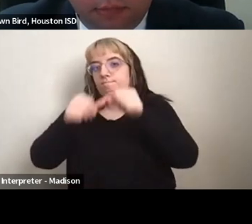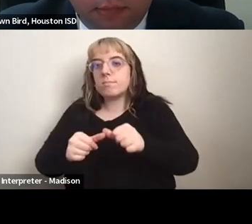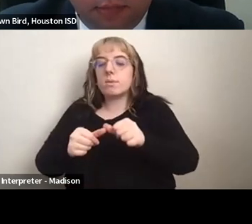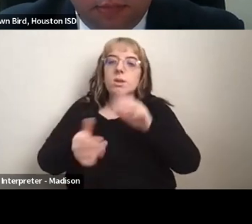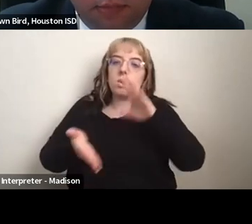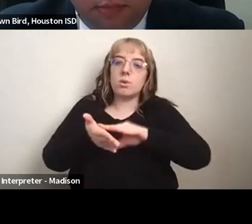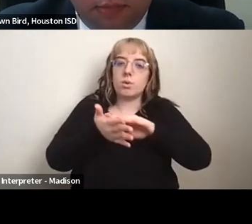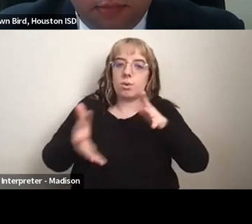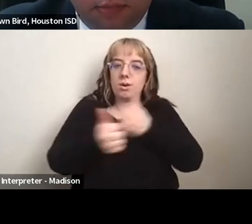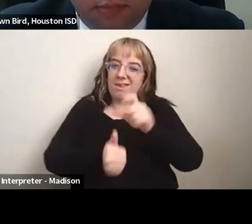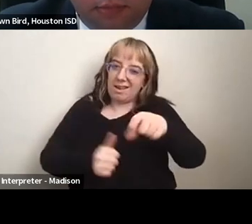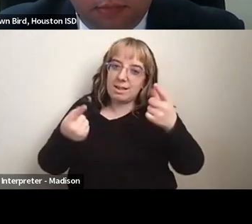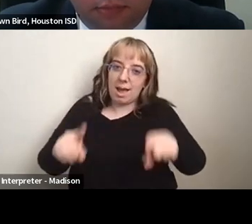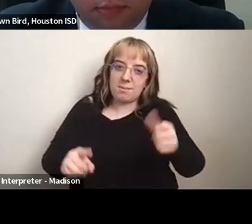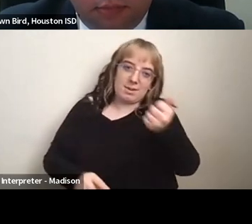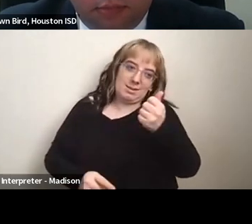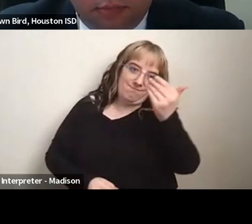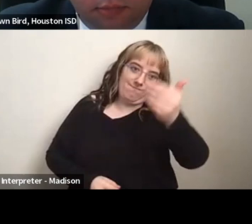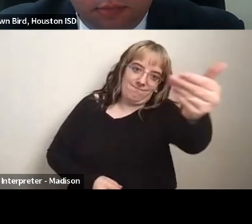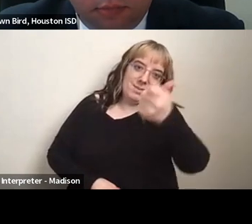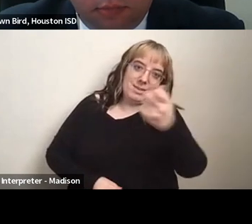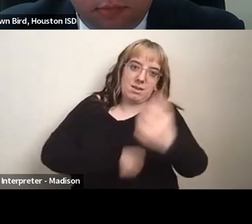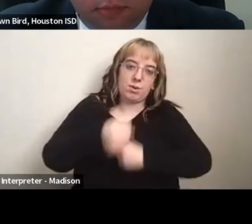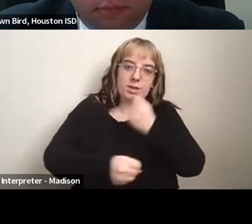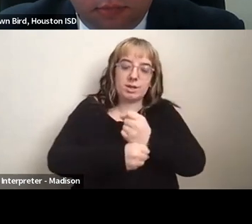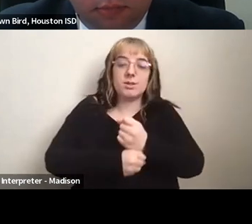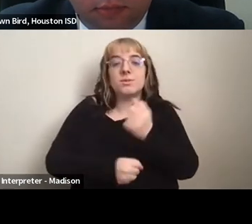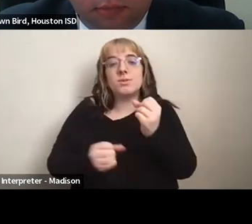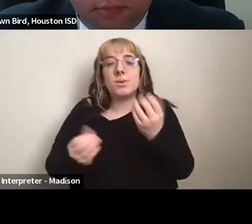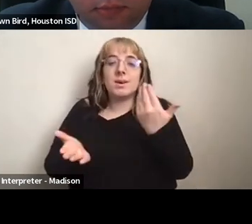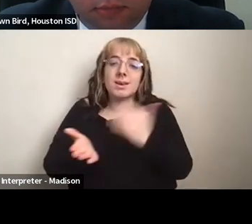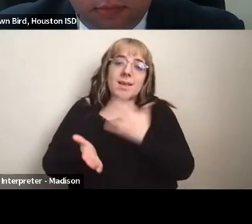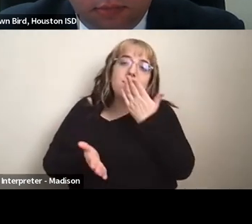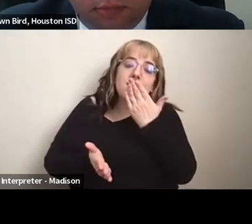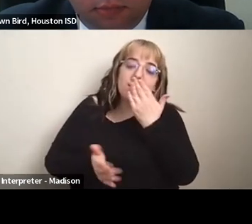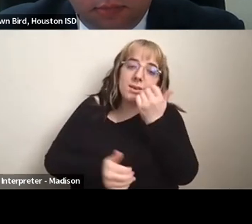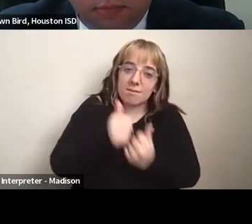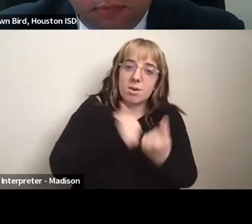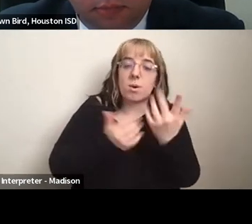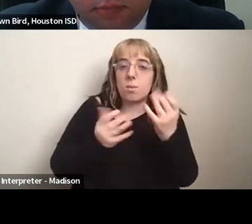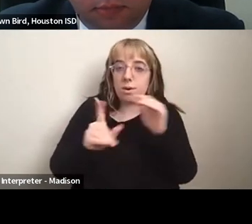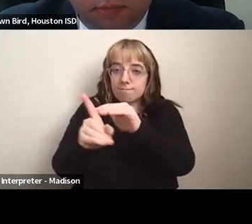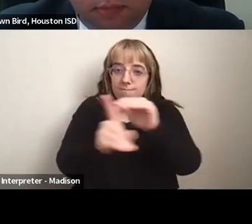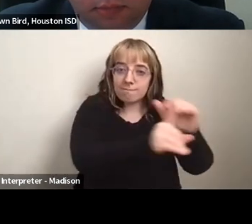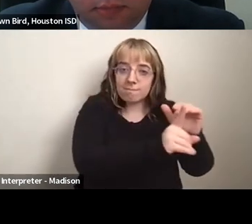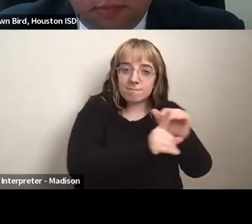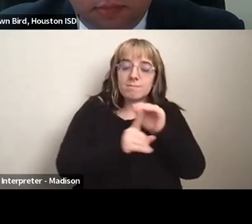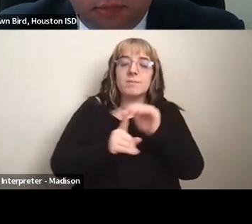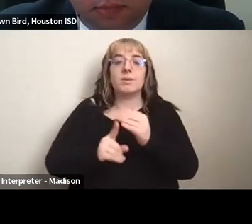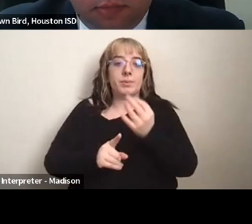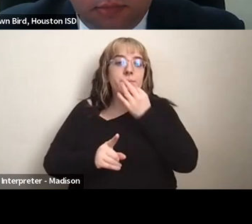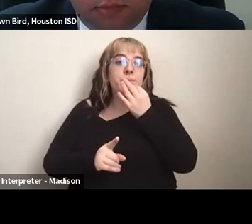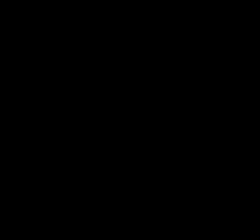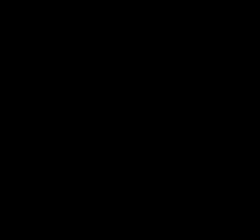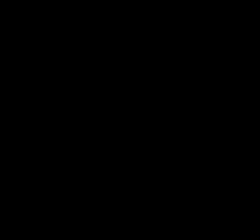going to happen for the next several years. So thank you to everybody. And we just want to remind everybody about upcoming